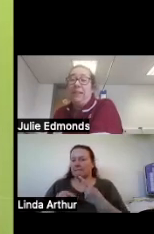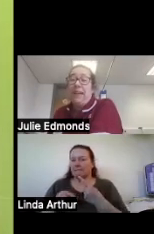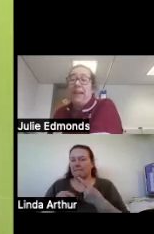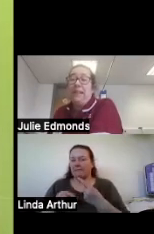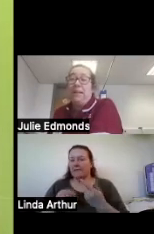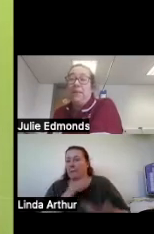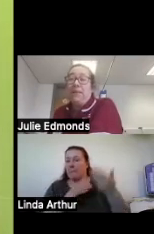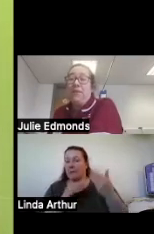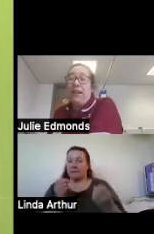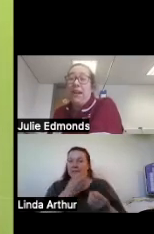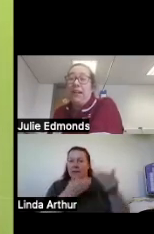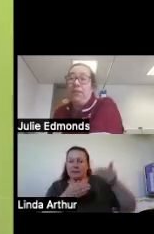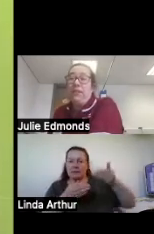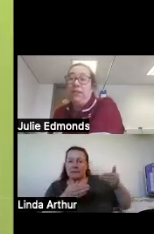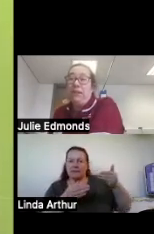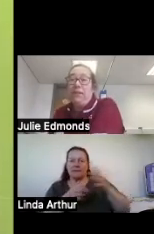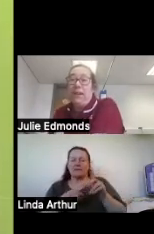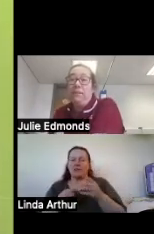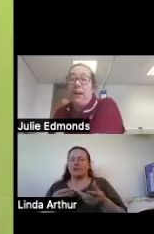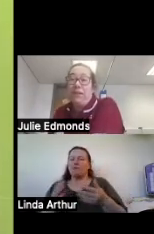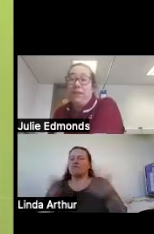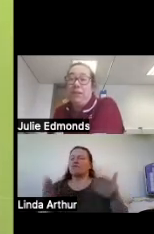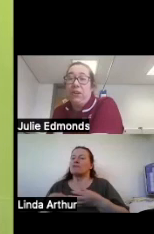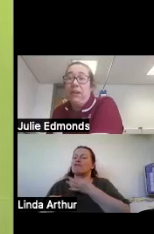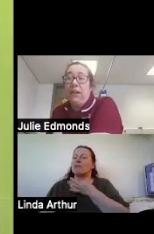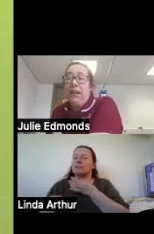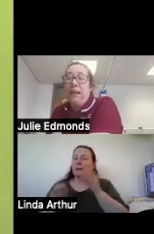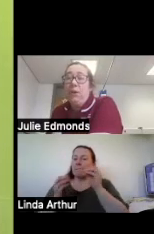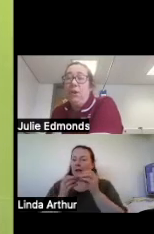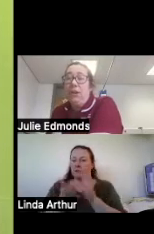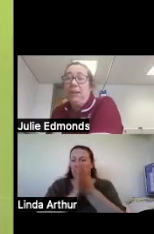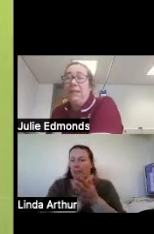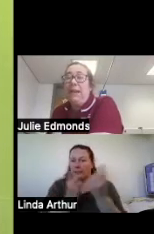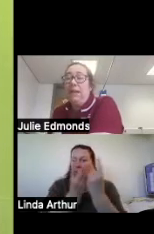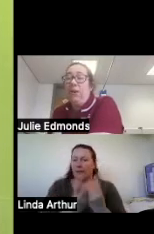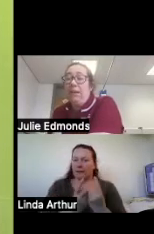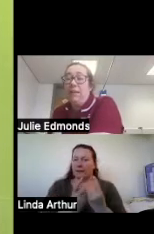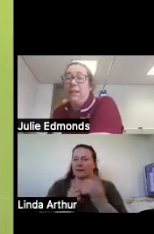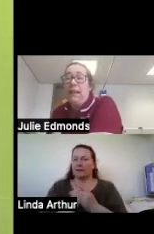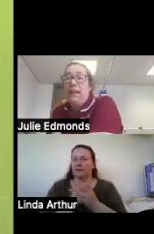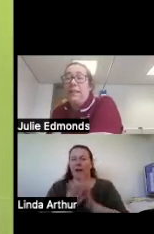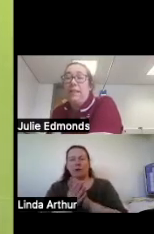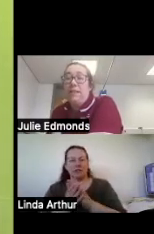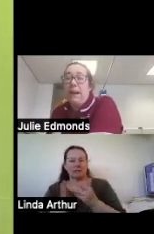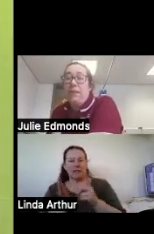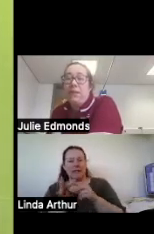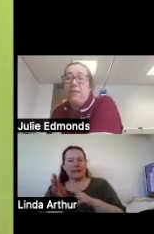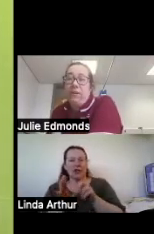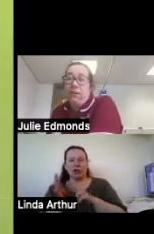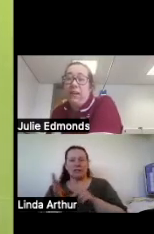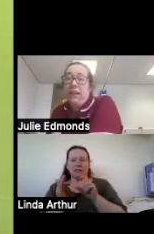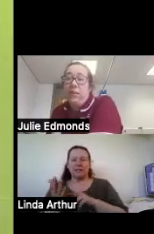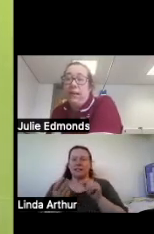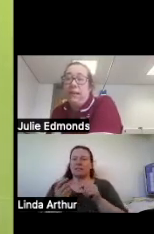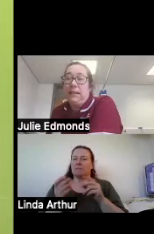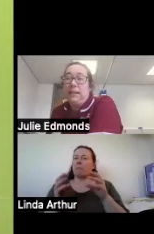previous slides, factors that can increase the risk of any bladder dysfunction. And I'm not calling it incontinence, it's bladder